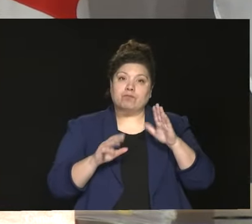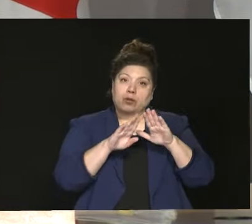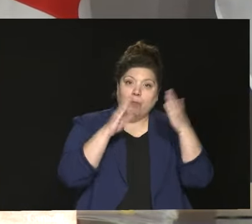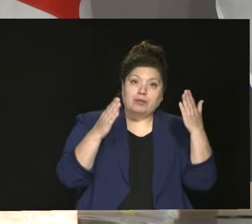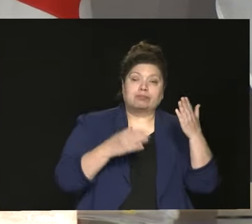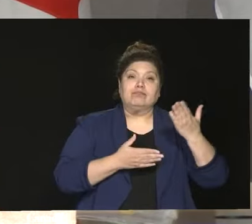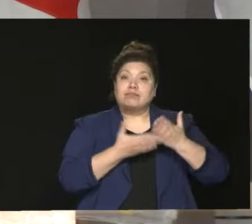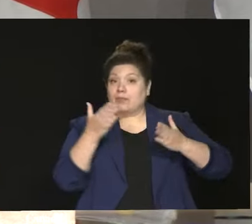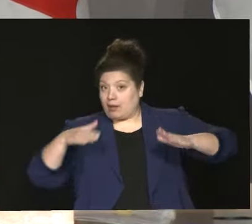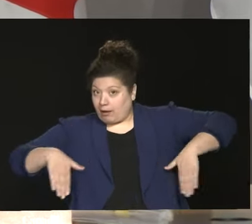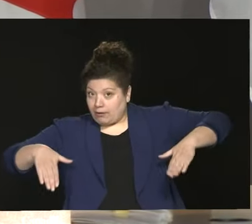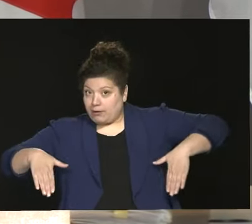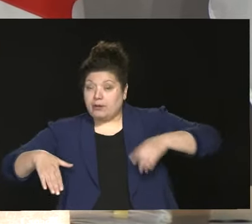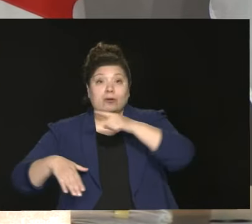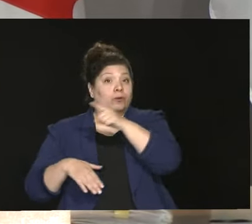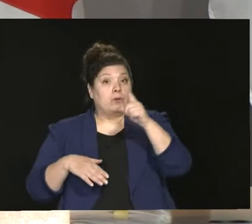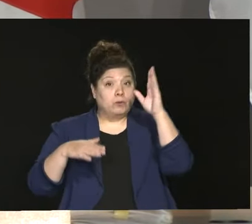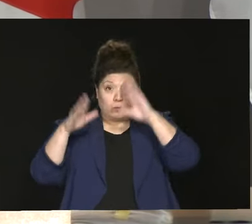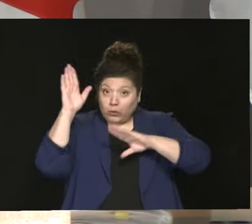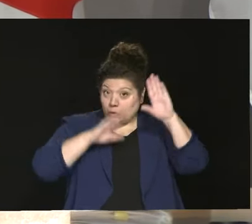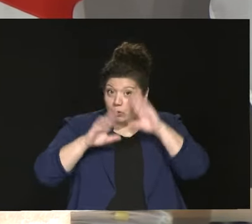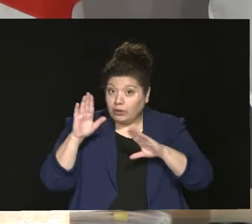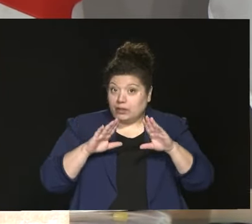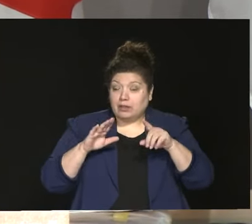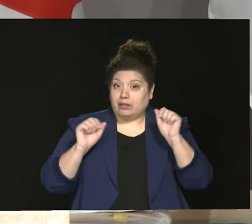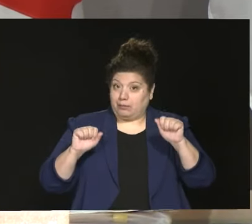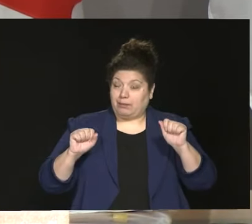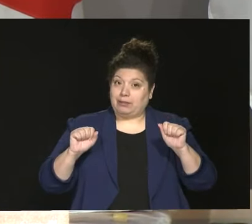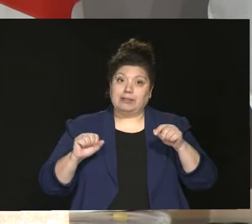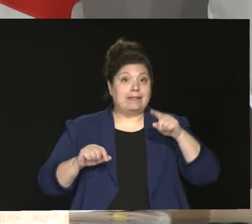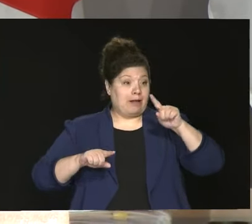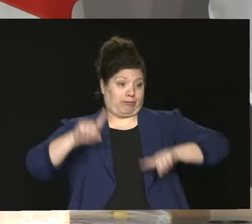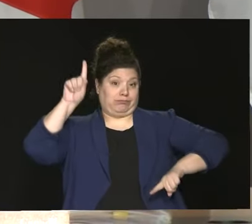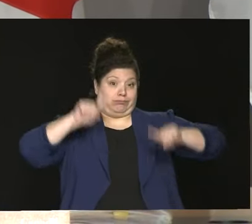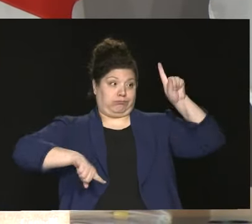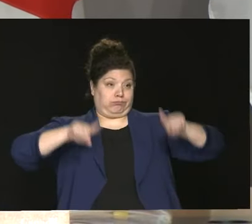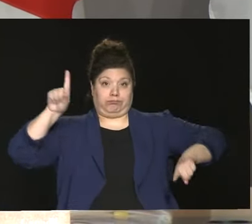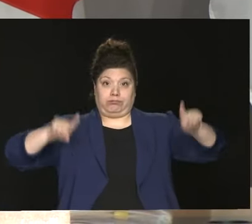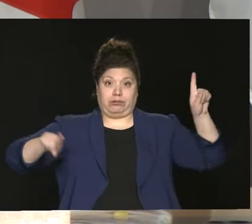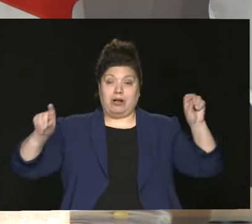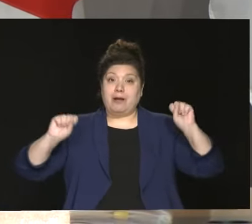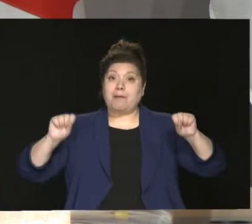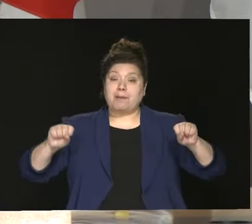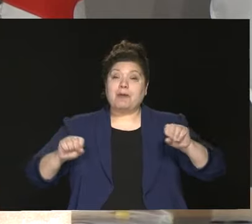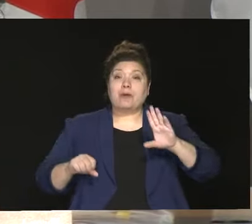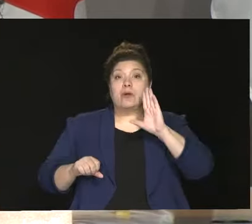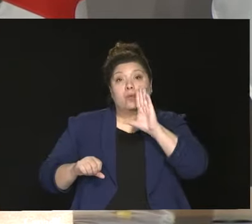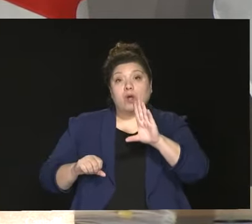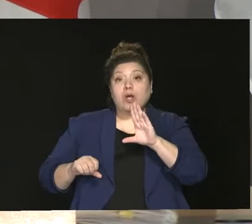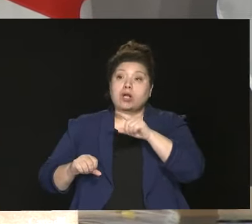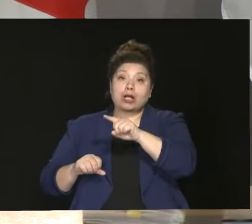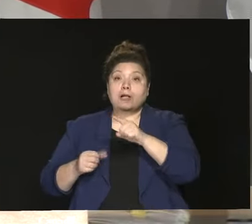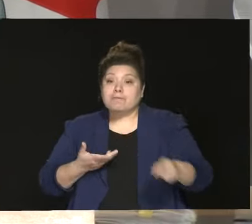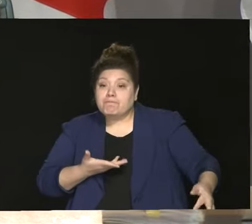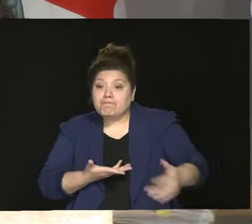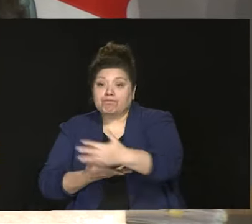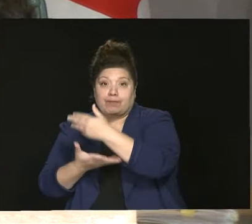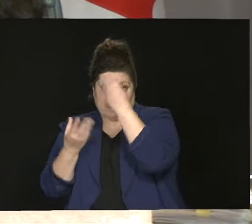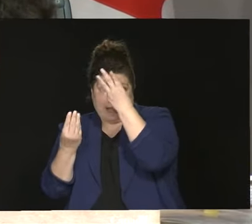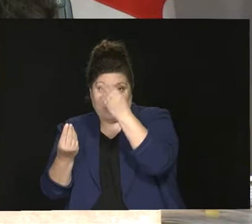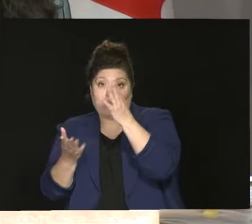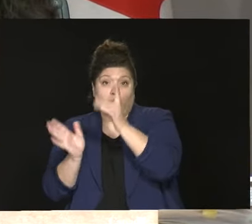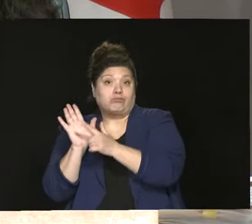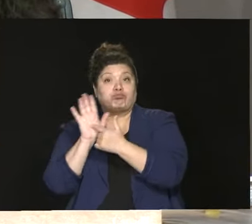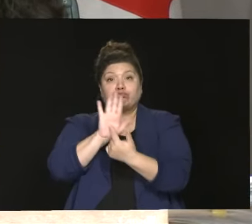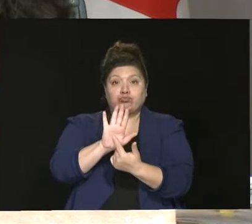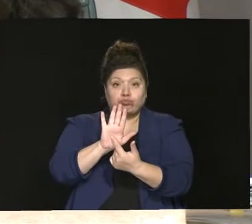approach to loosening restrictions? And are we going to see some new modeling data that was expected this week? So let